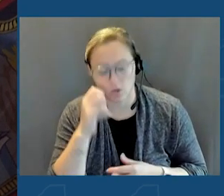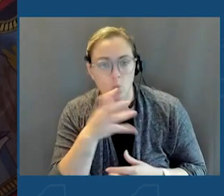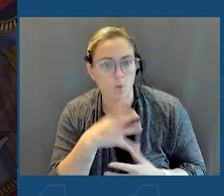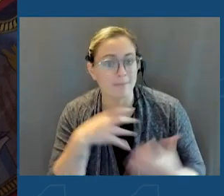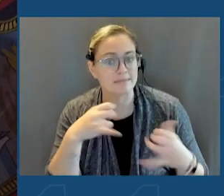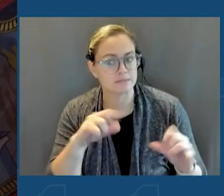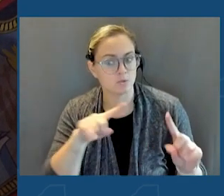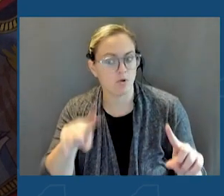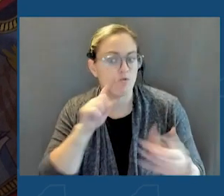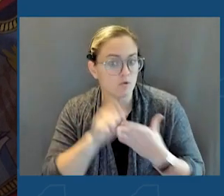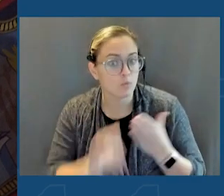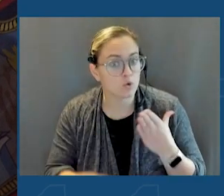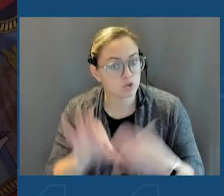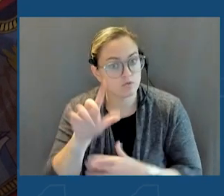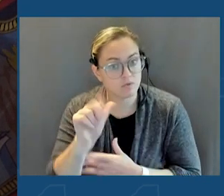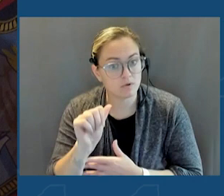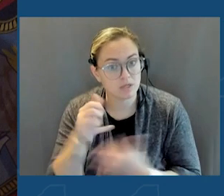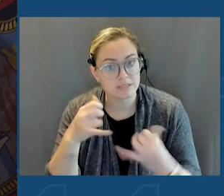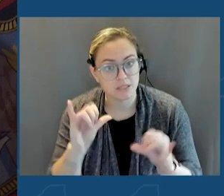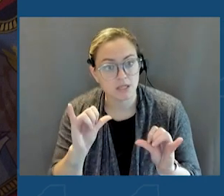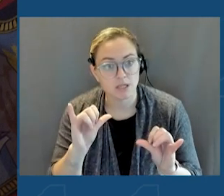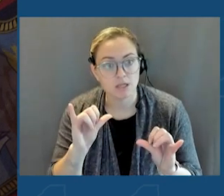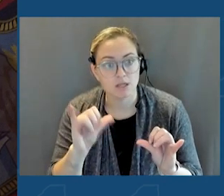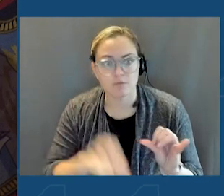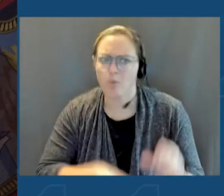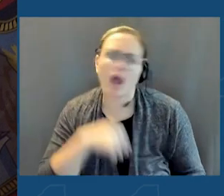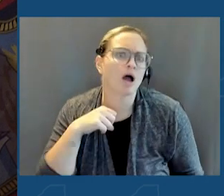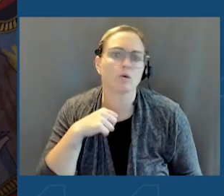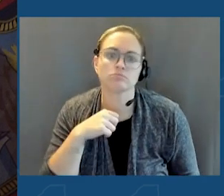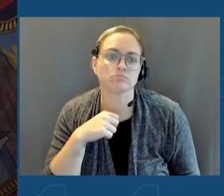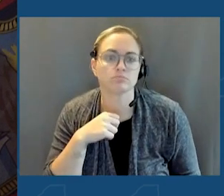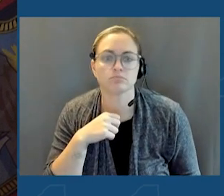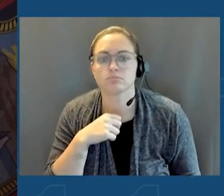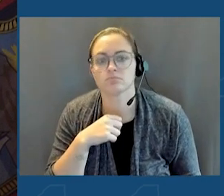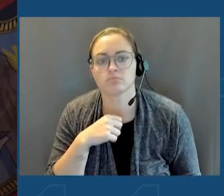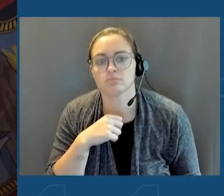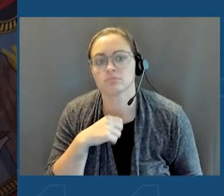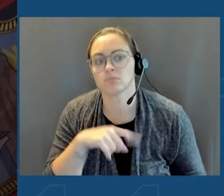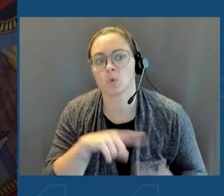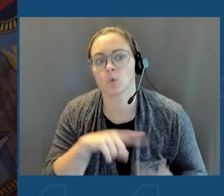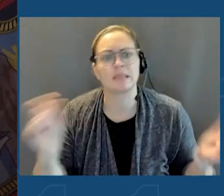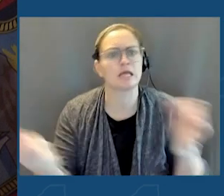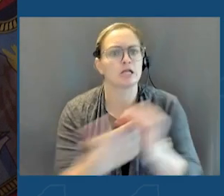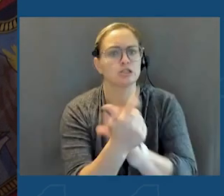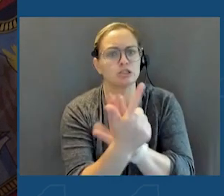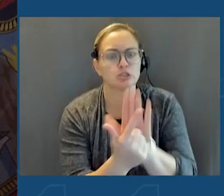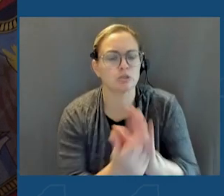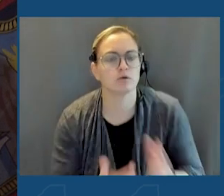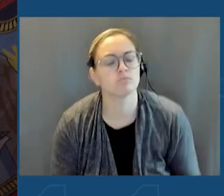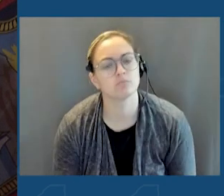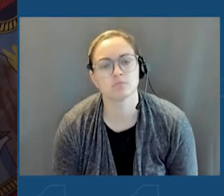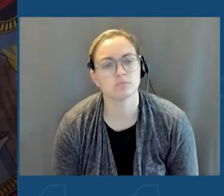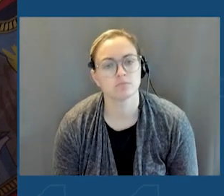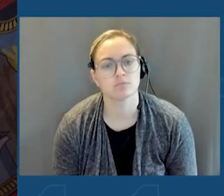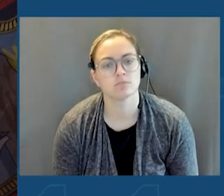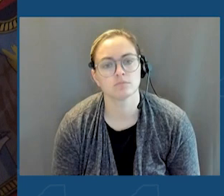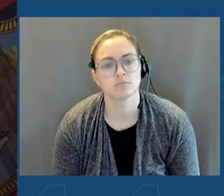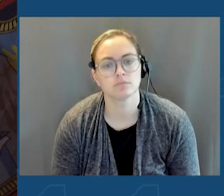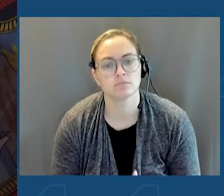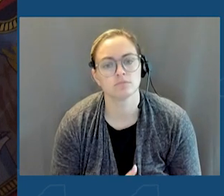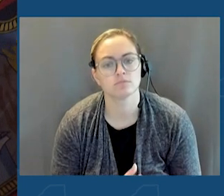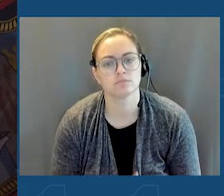abortion. Oh, they're so proud when they changed it, so you had to be denied